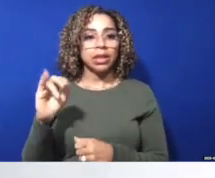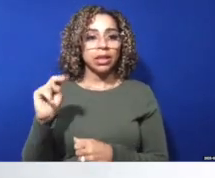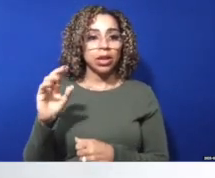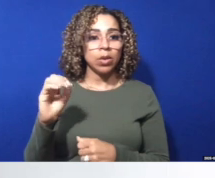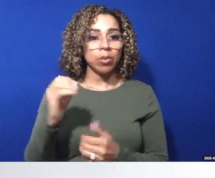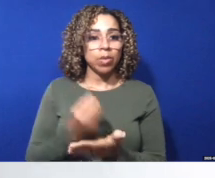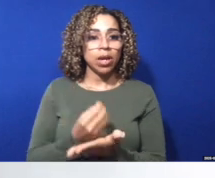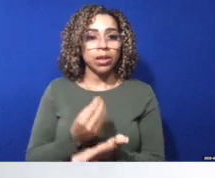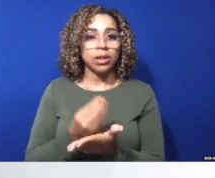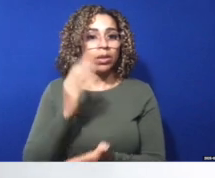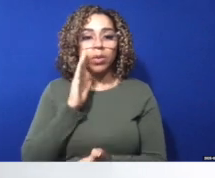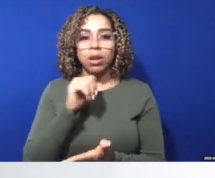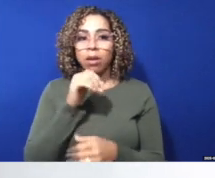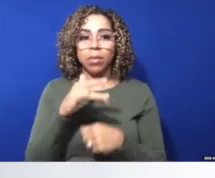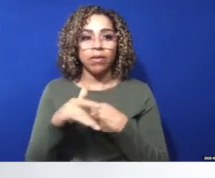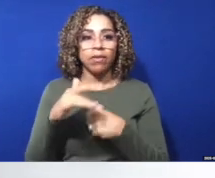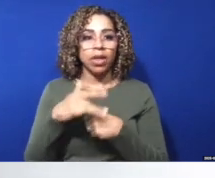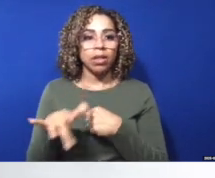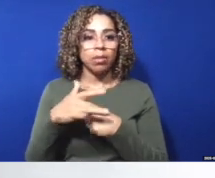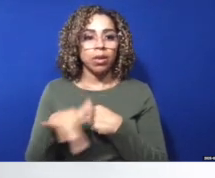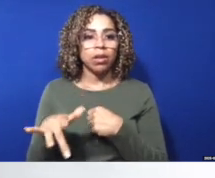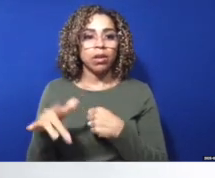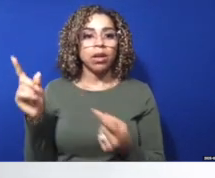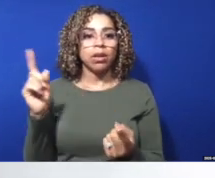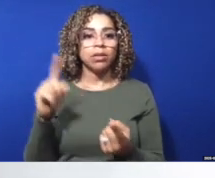until next,